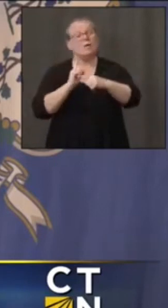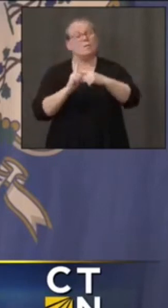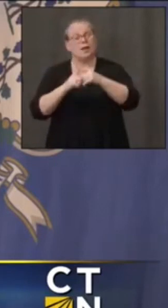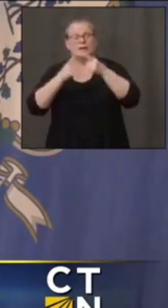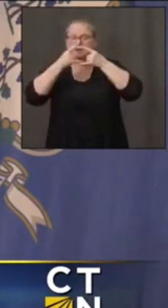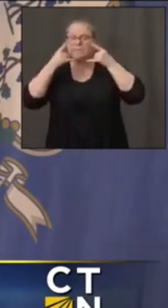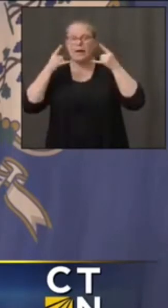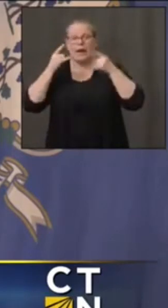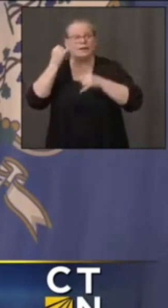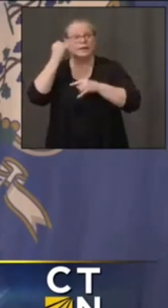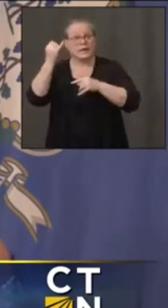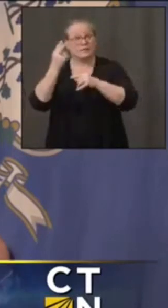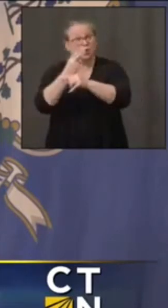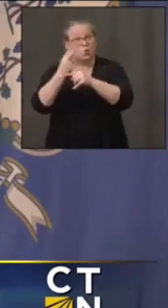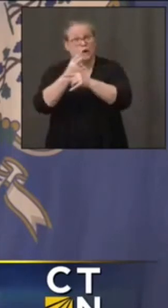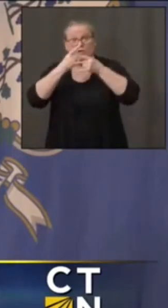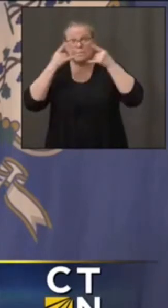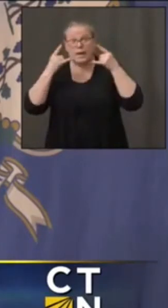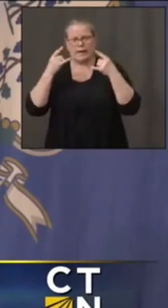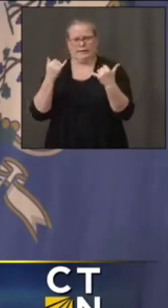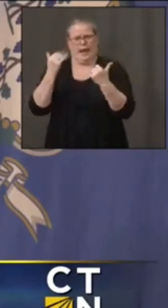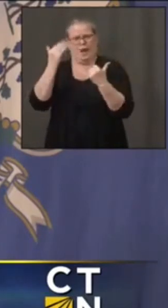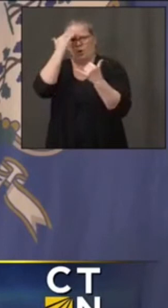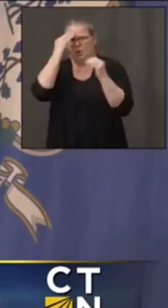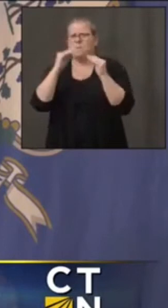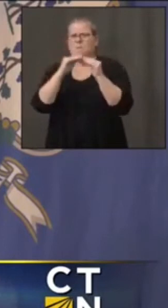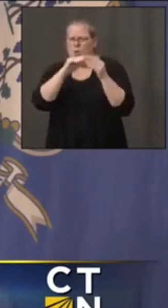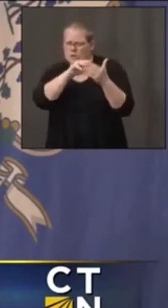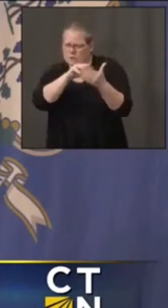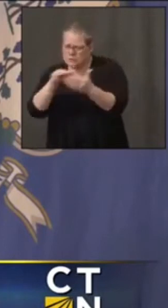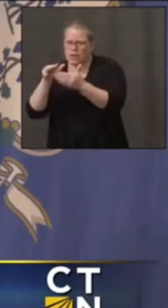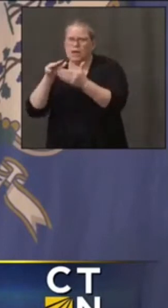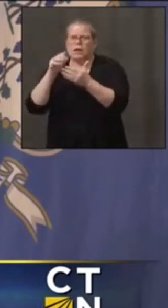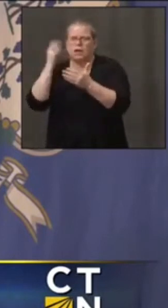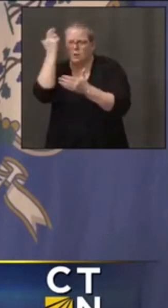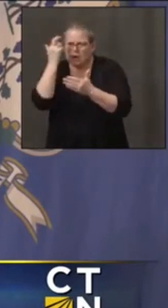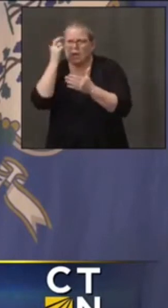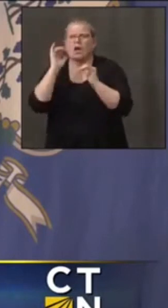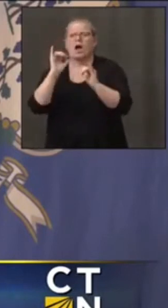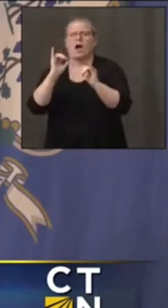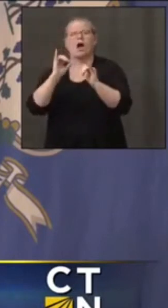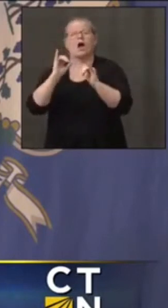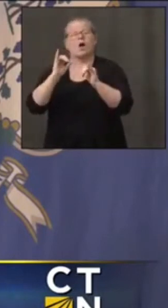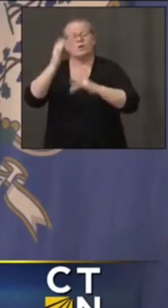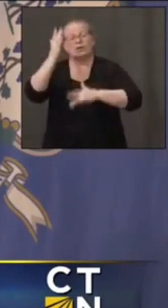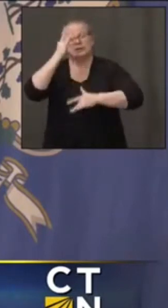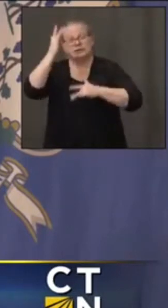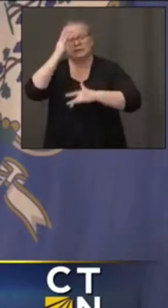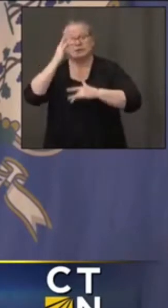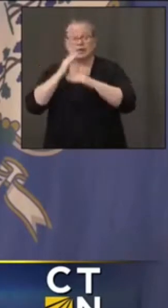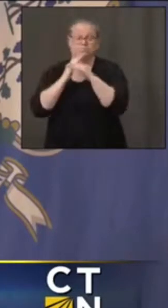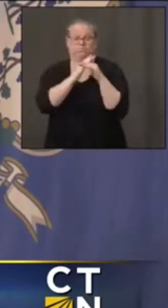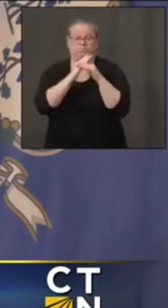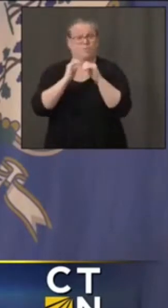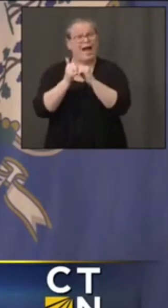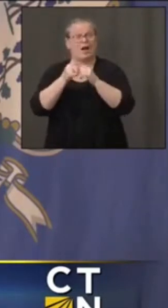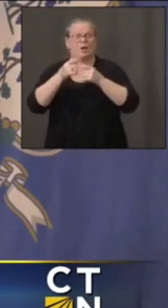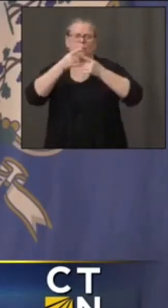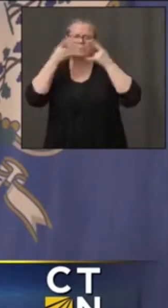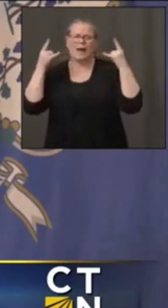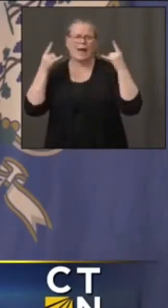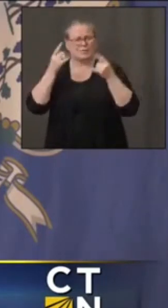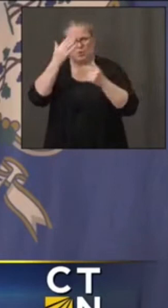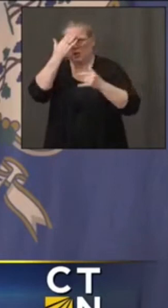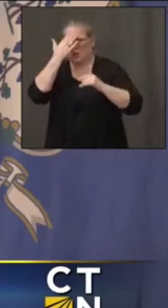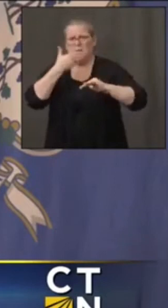do know a lot more about how we can contain this virus today than we did 7 months ago. And I hear you